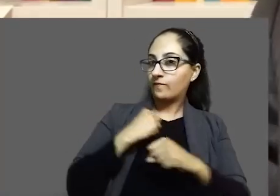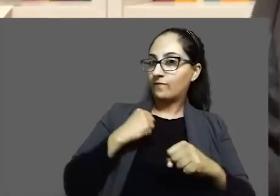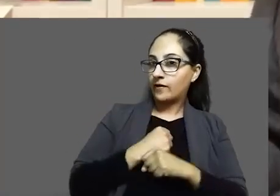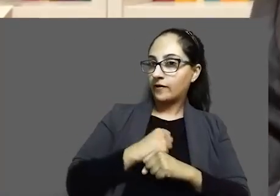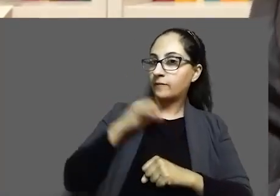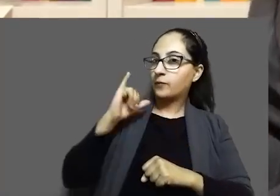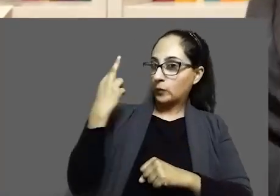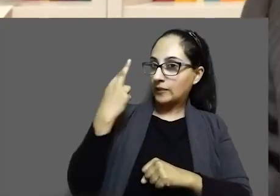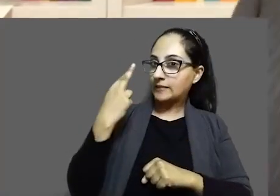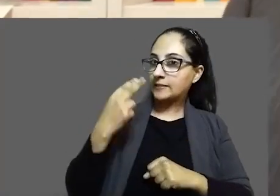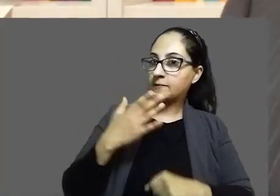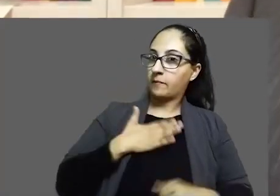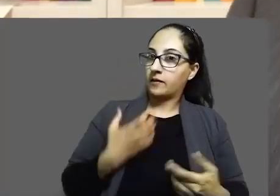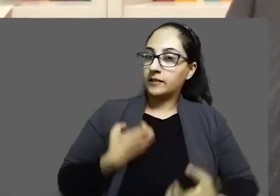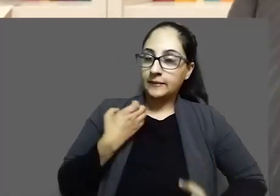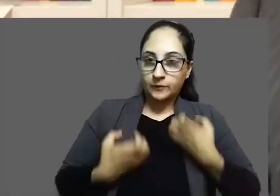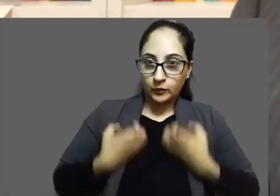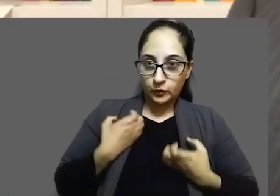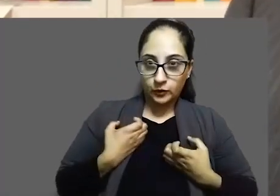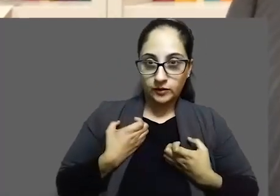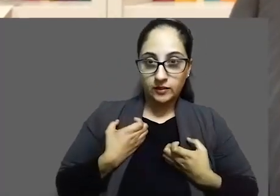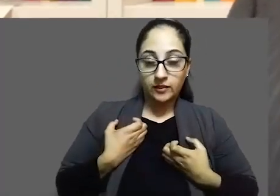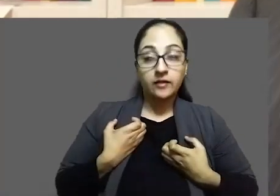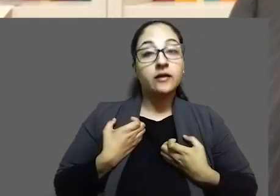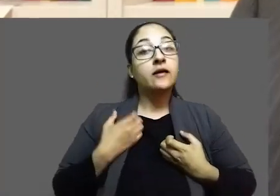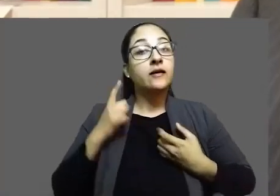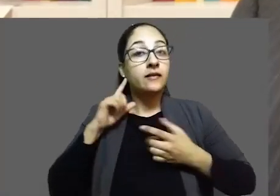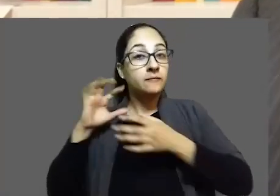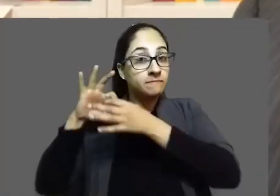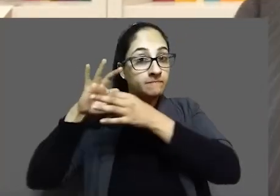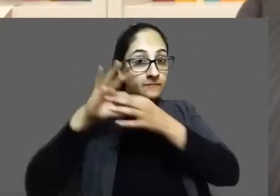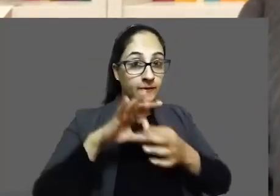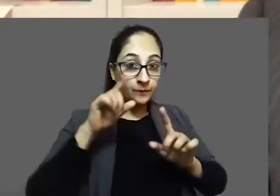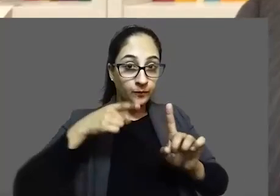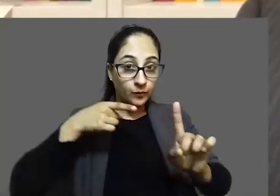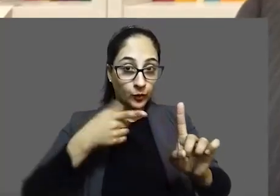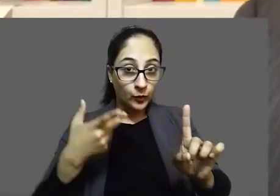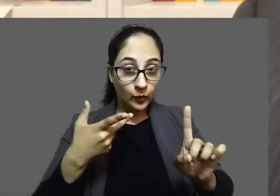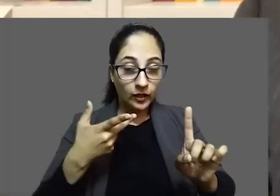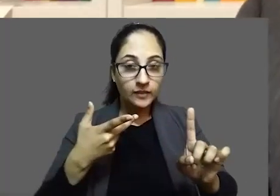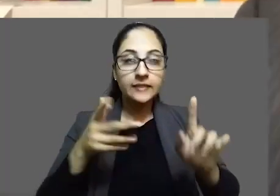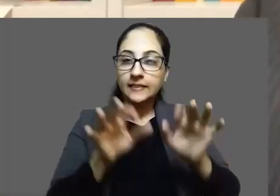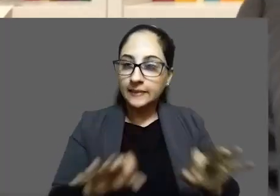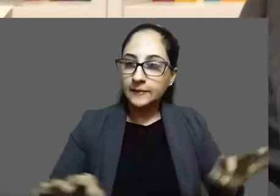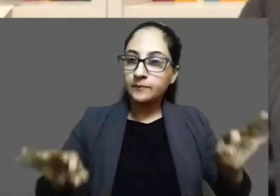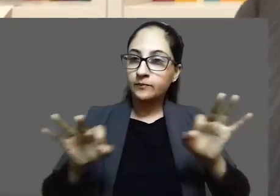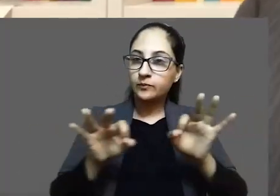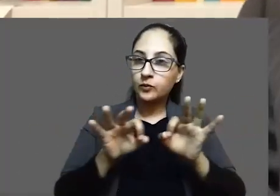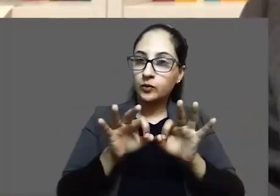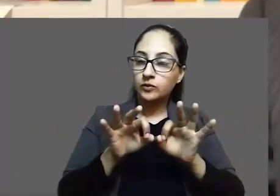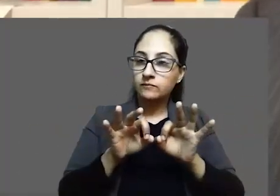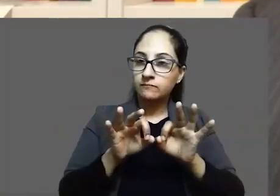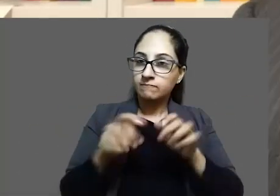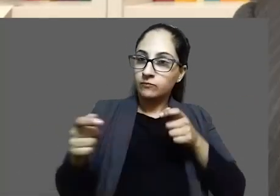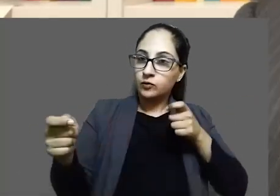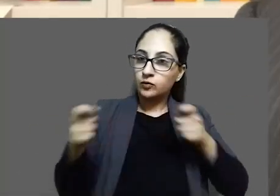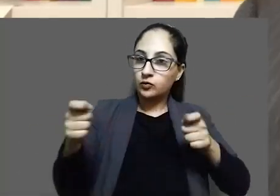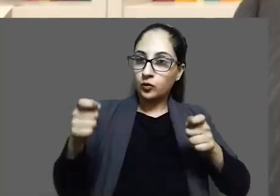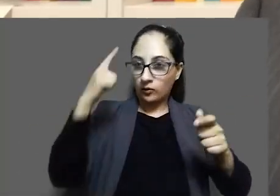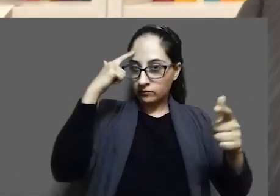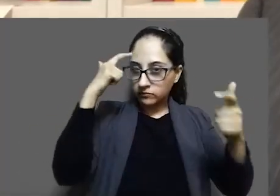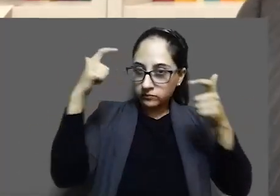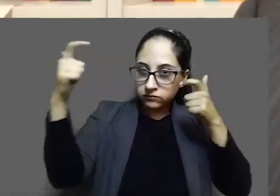of commitment to higher ideals that you always have to live up to, that you must always control your nafs, your ego, your